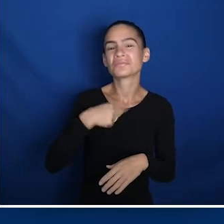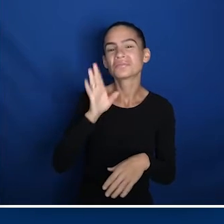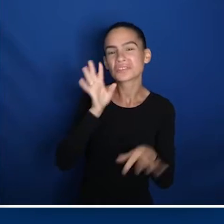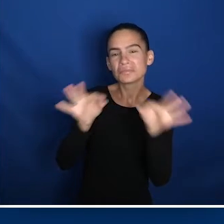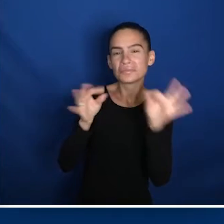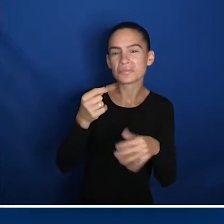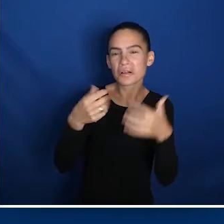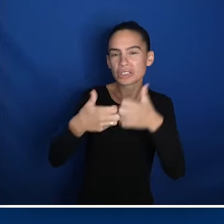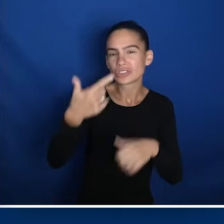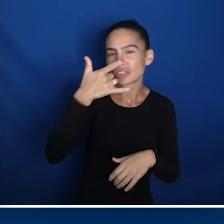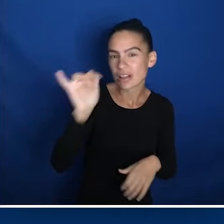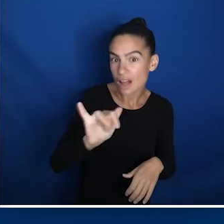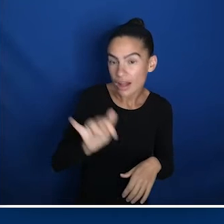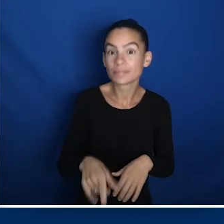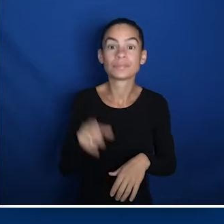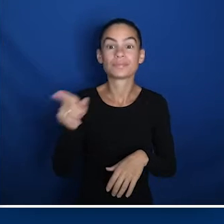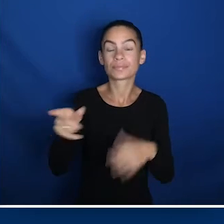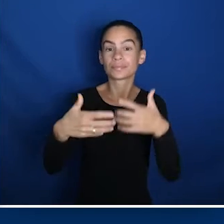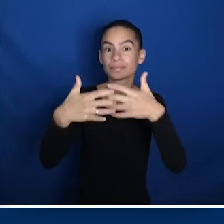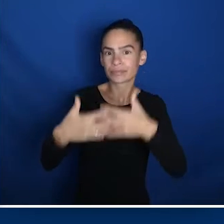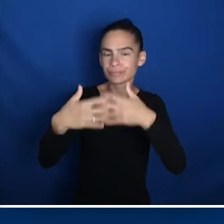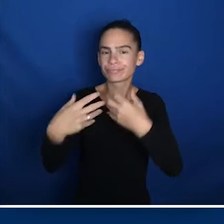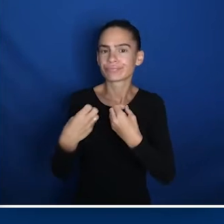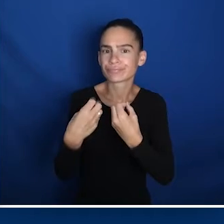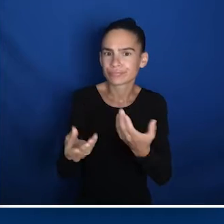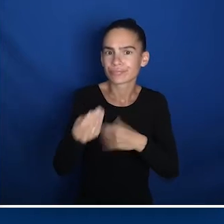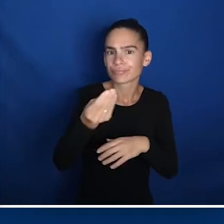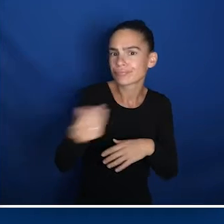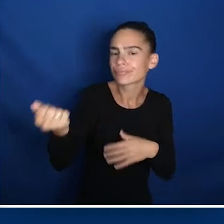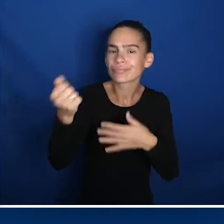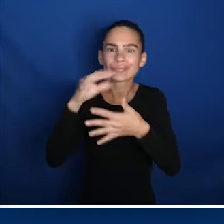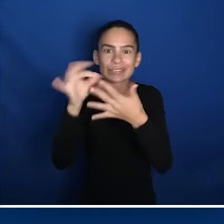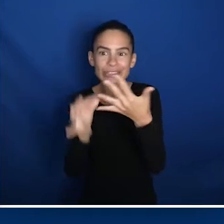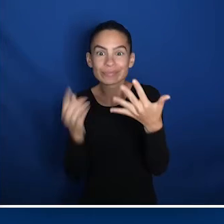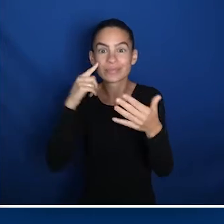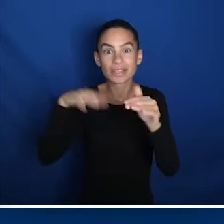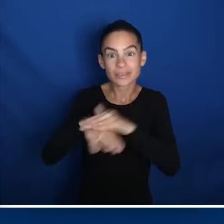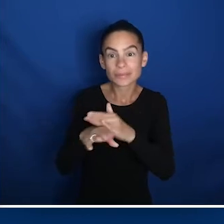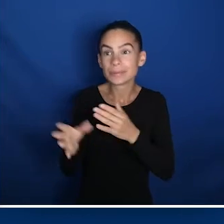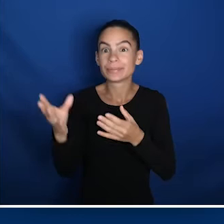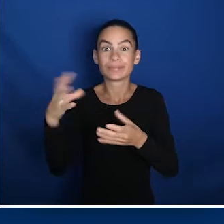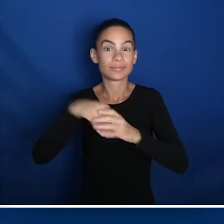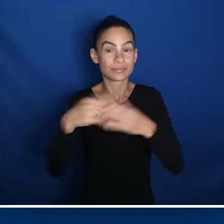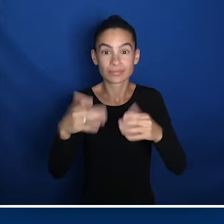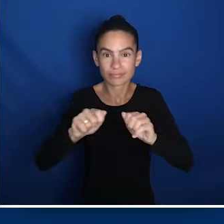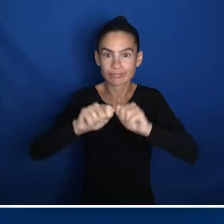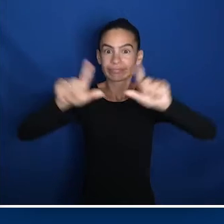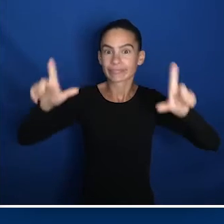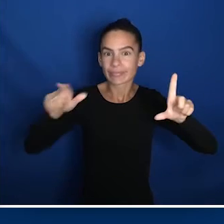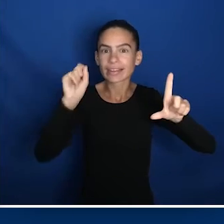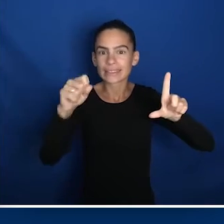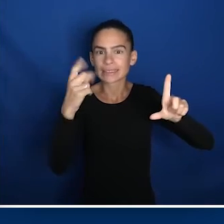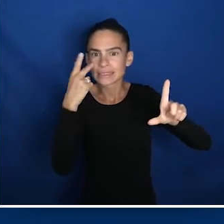cover an overview of the device. The ImageCast machine provides voters with several accessibility features, including a large screen to